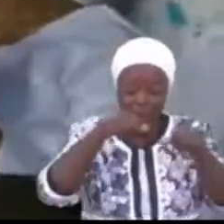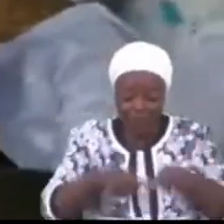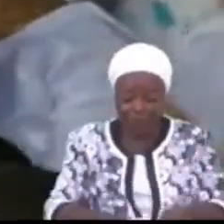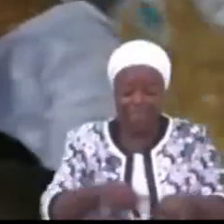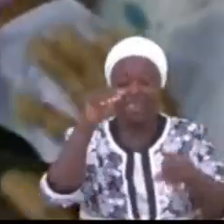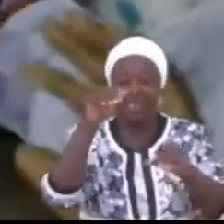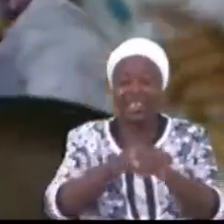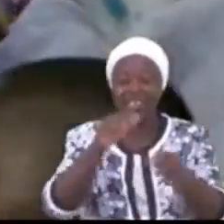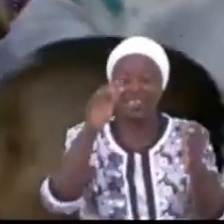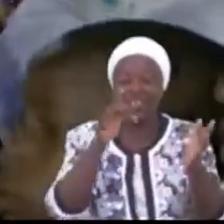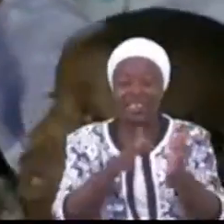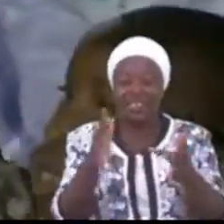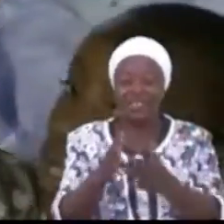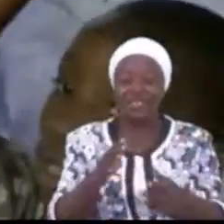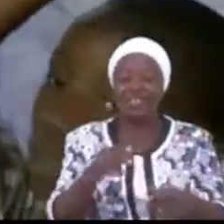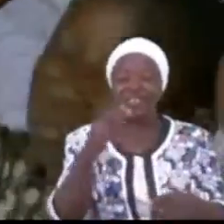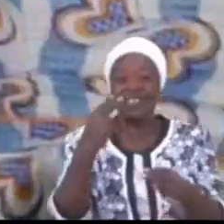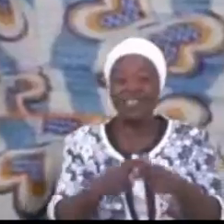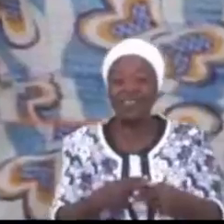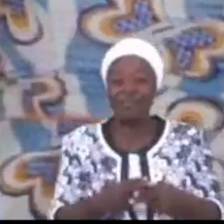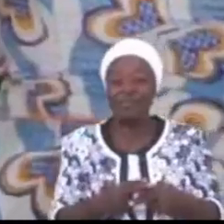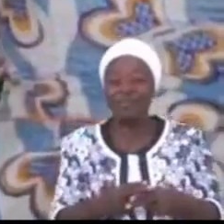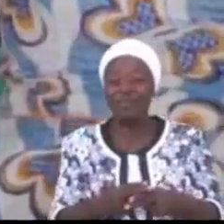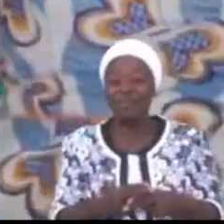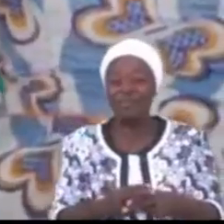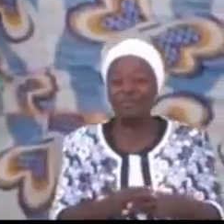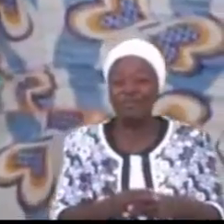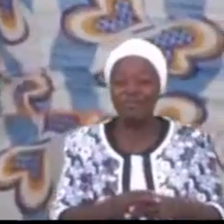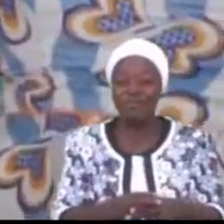in Jesus' name.